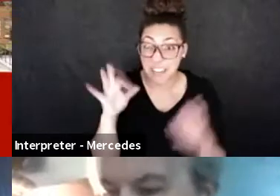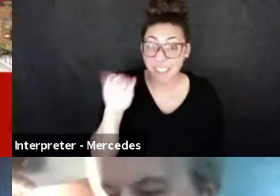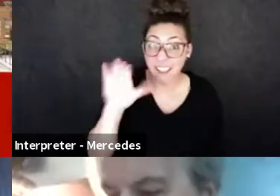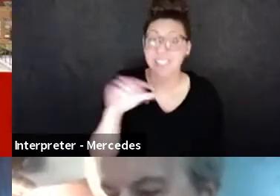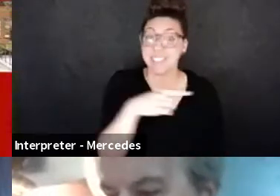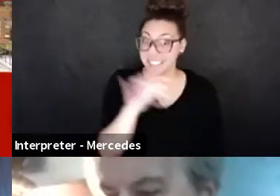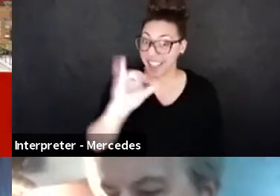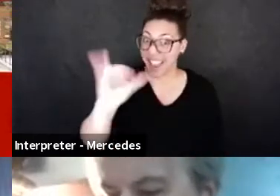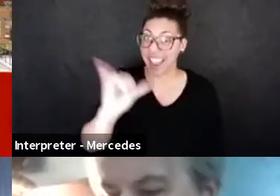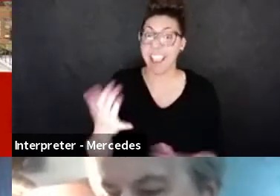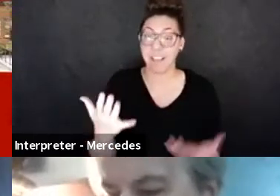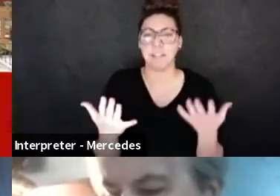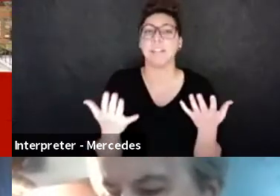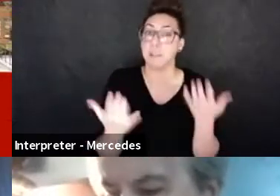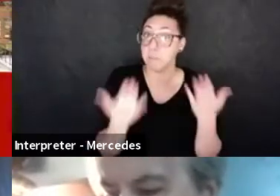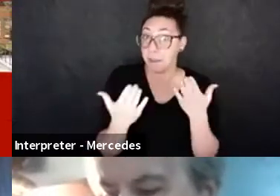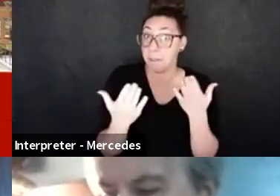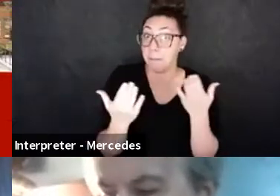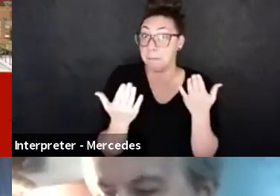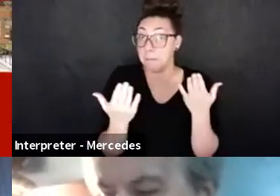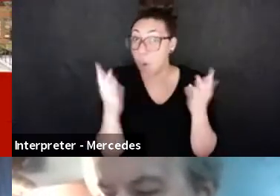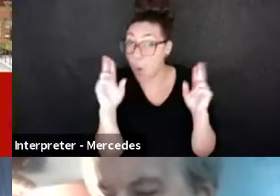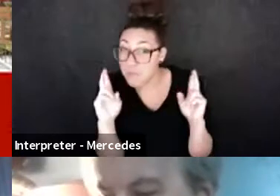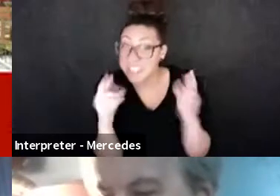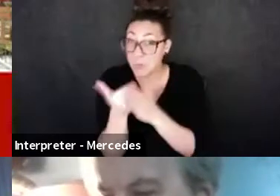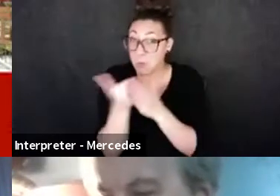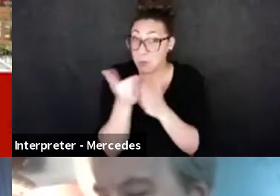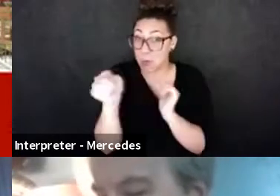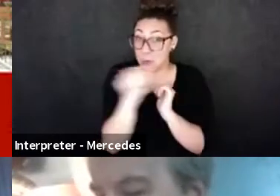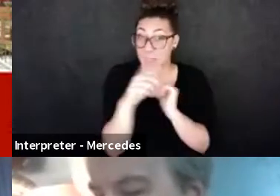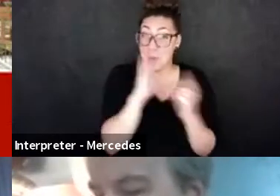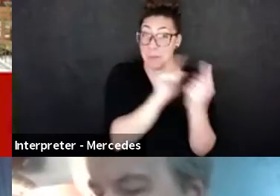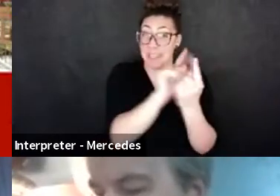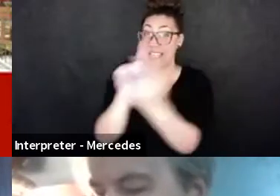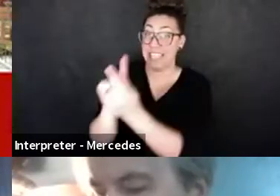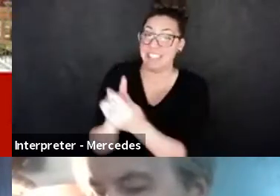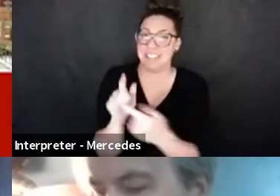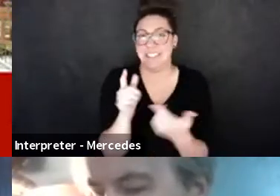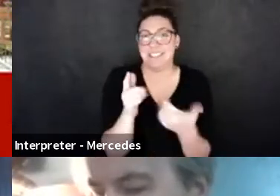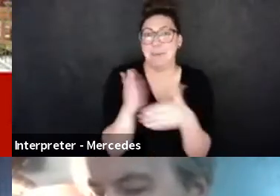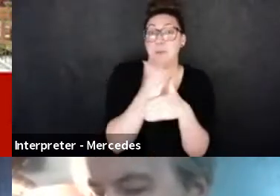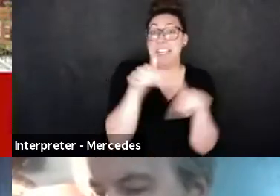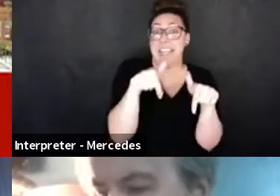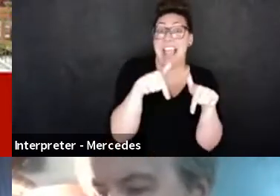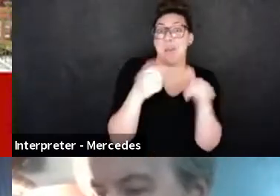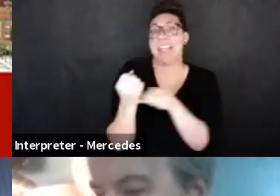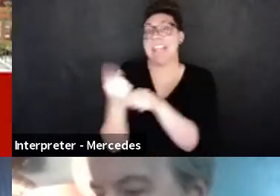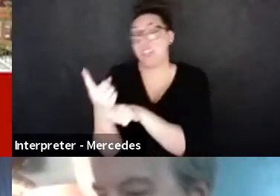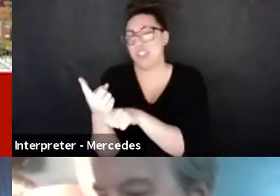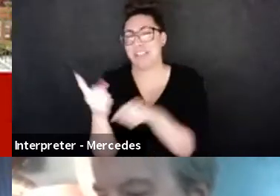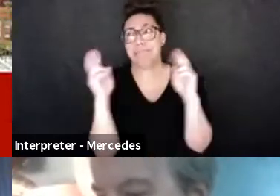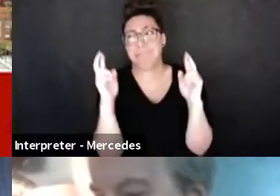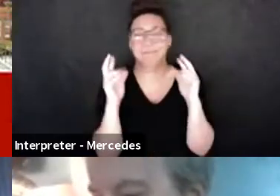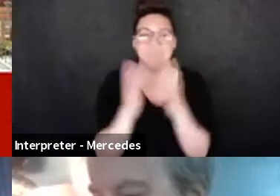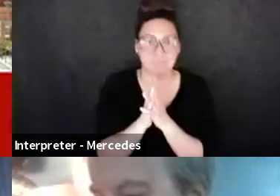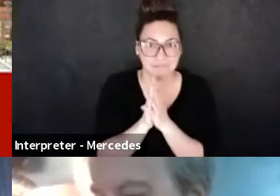Maybe the new ones will be able to meet some people between now and next year, so we won't be saying that when we introduce them. I